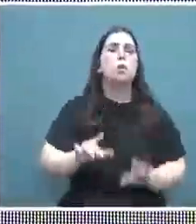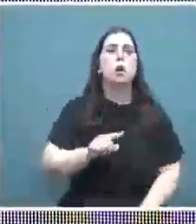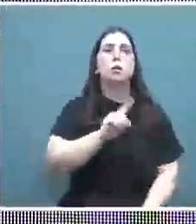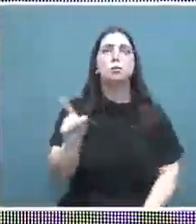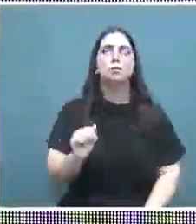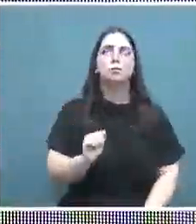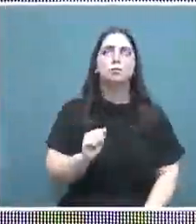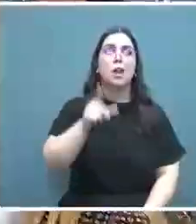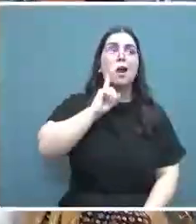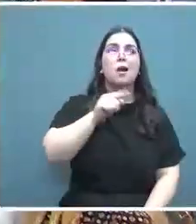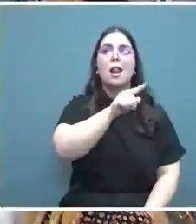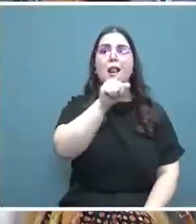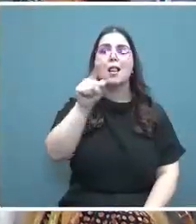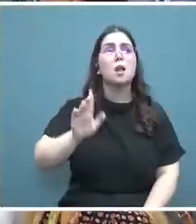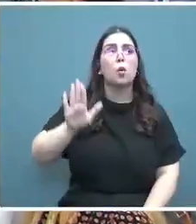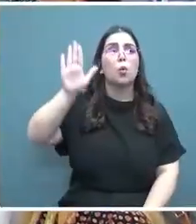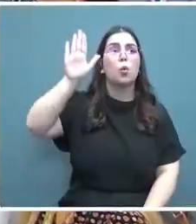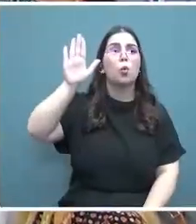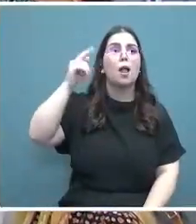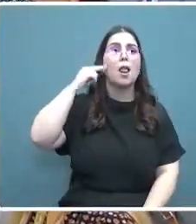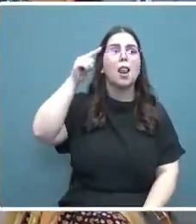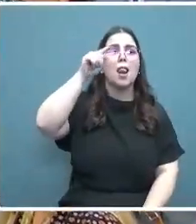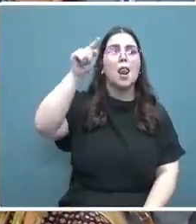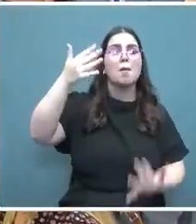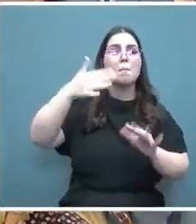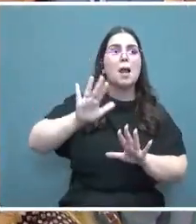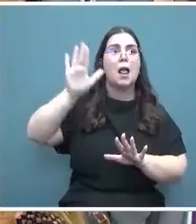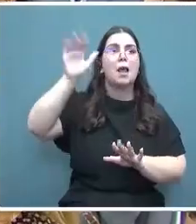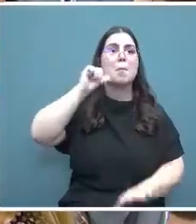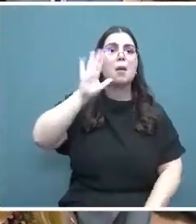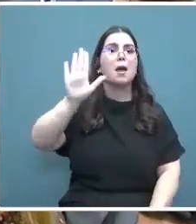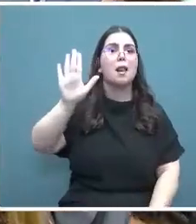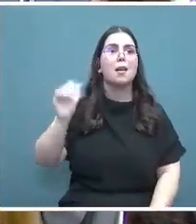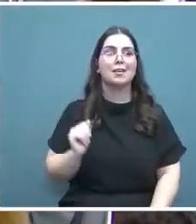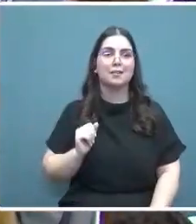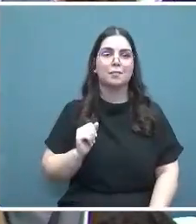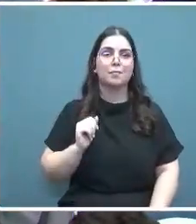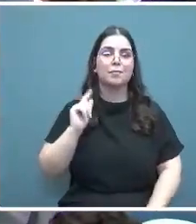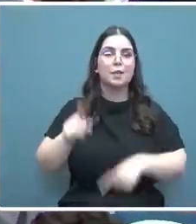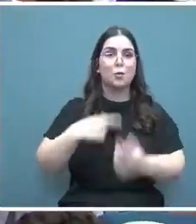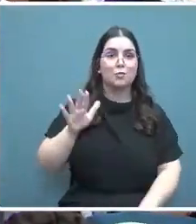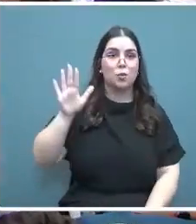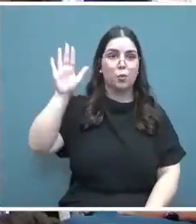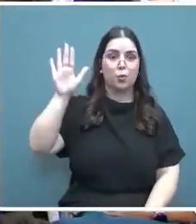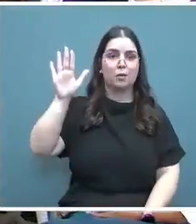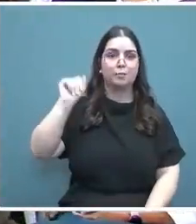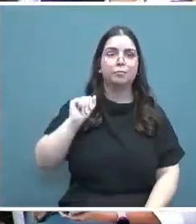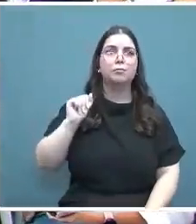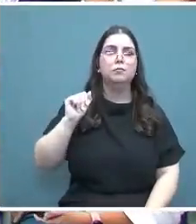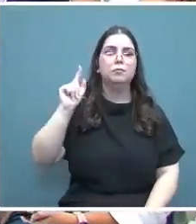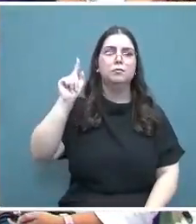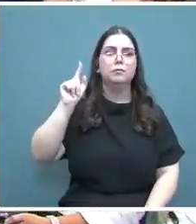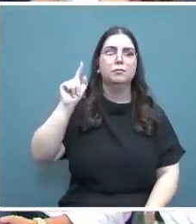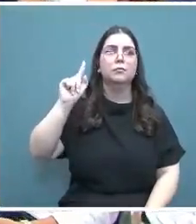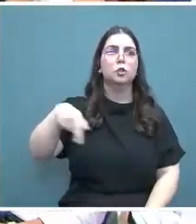To all the girls there, just raise a hand. I see more, but no hands. And then with the hands up, the one that supports